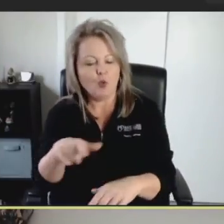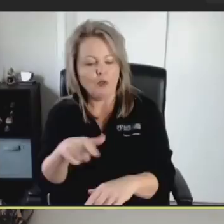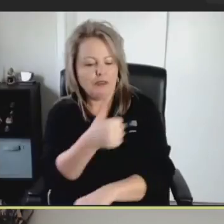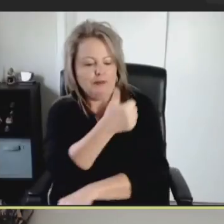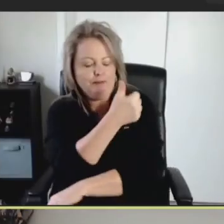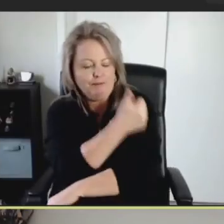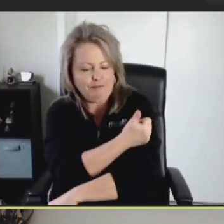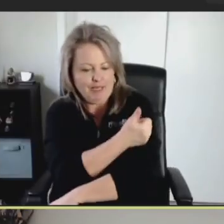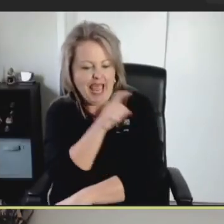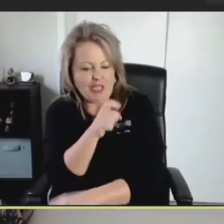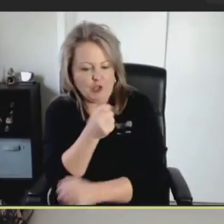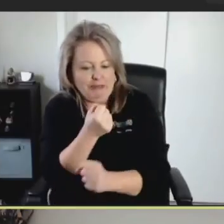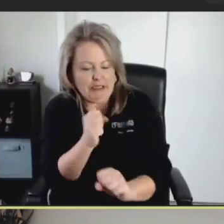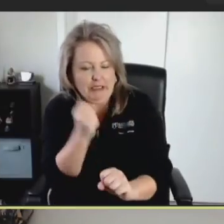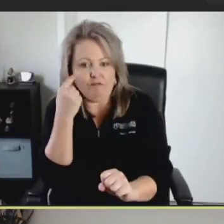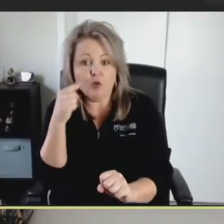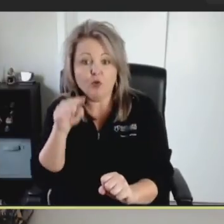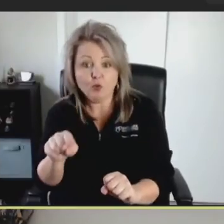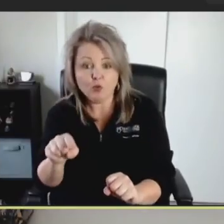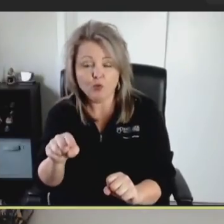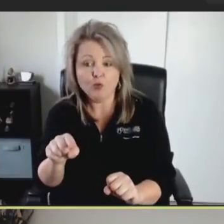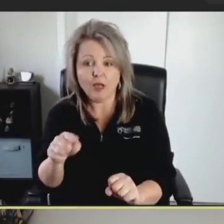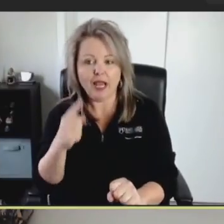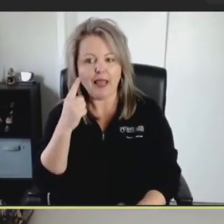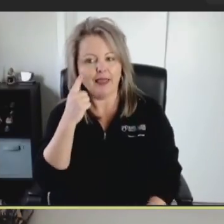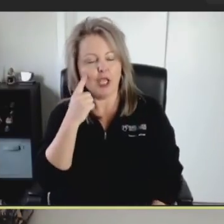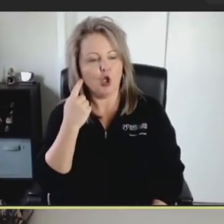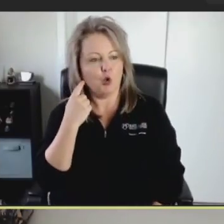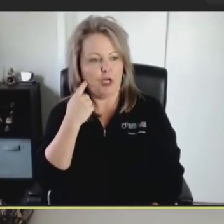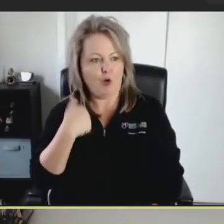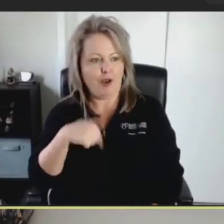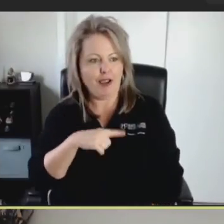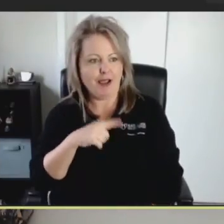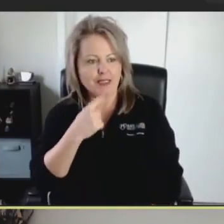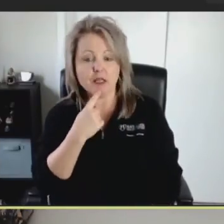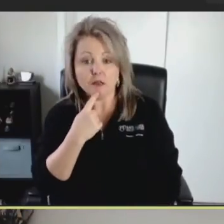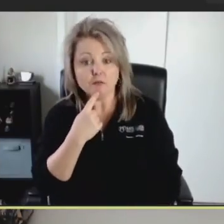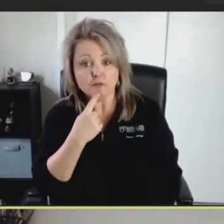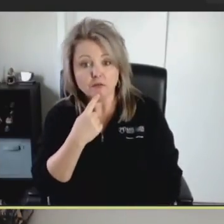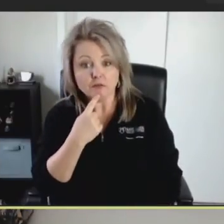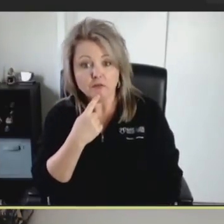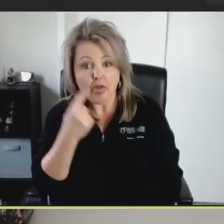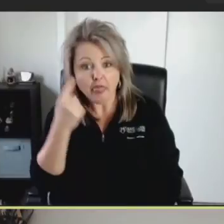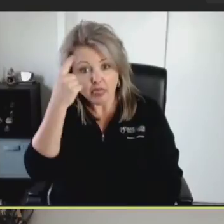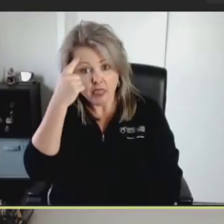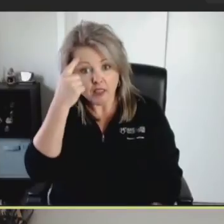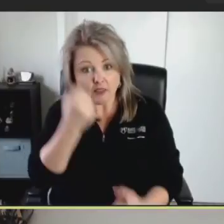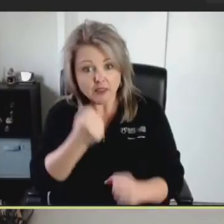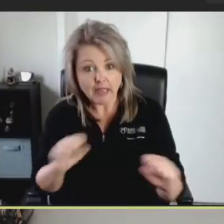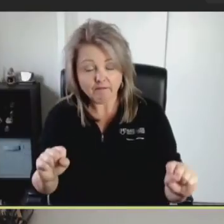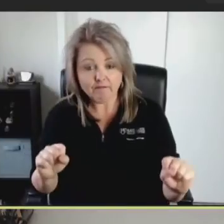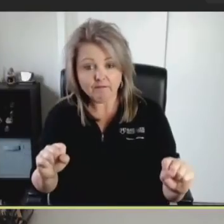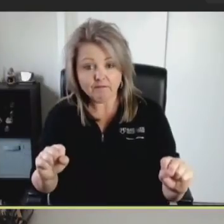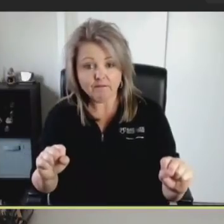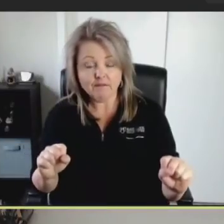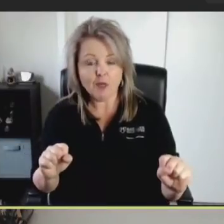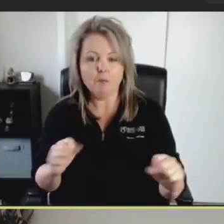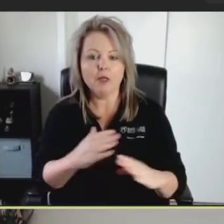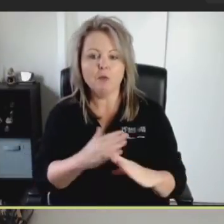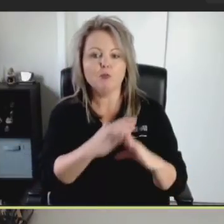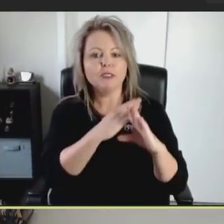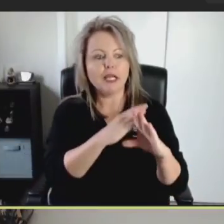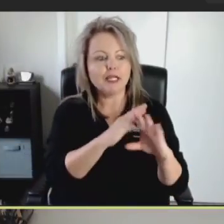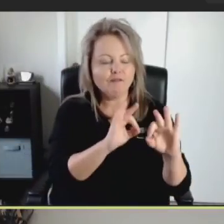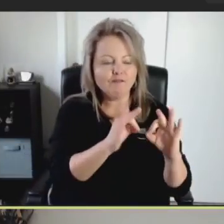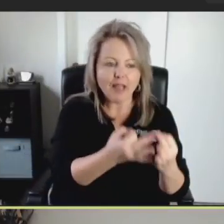to be safe for you. And I think you're hearing us say today that we believe that it is, but it also will protect your family and will